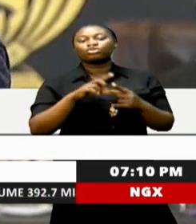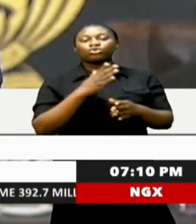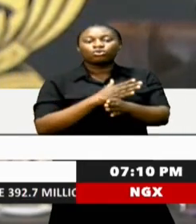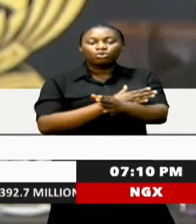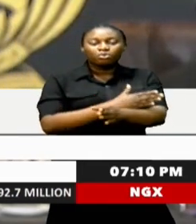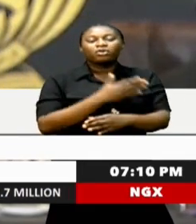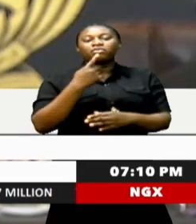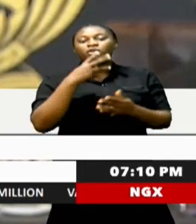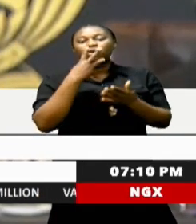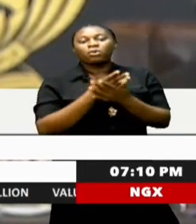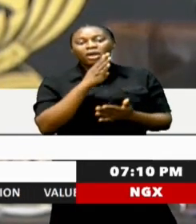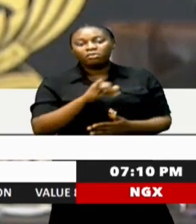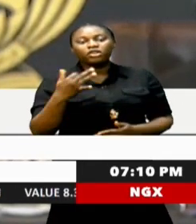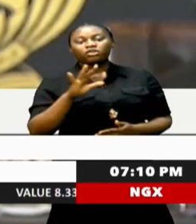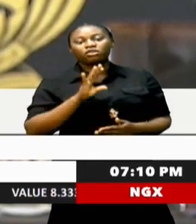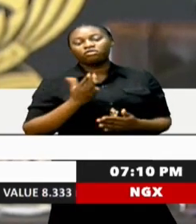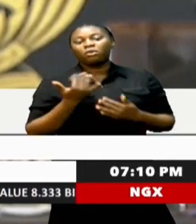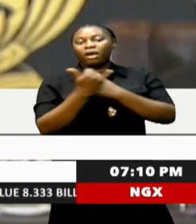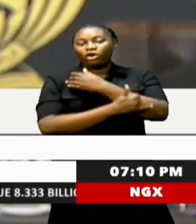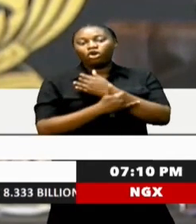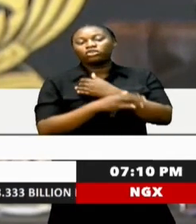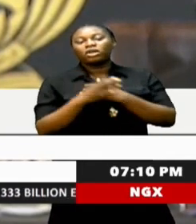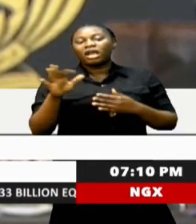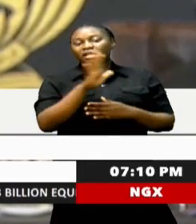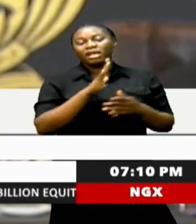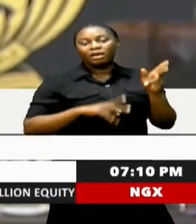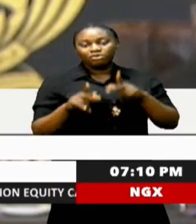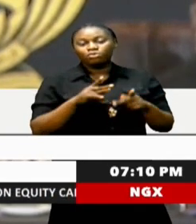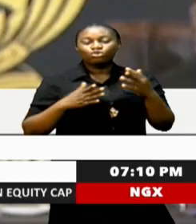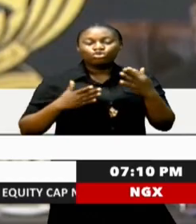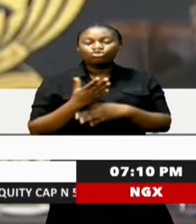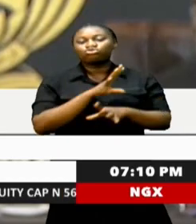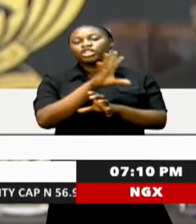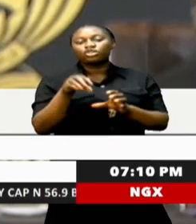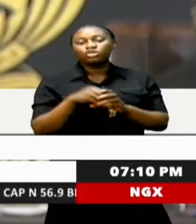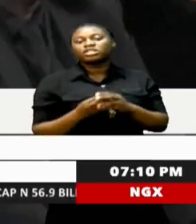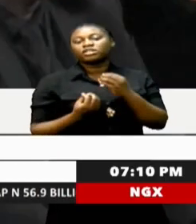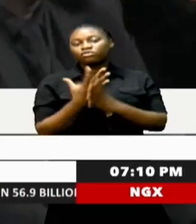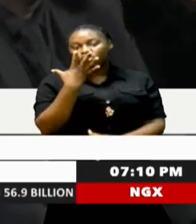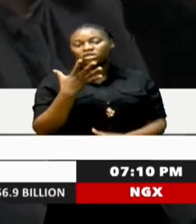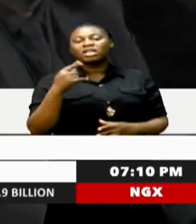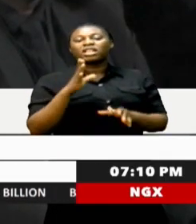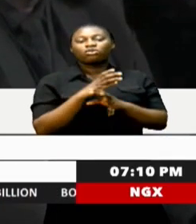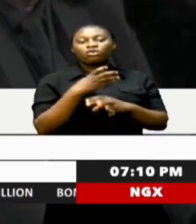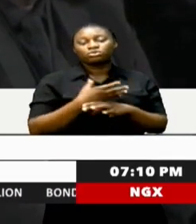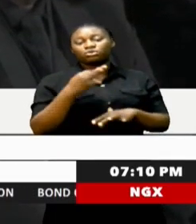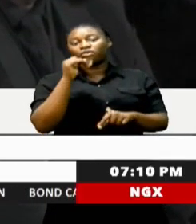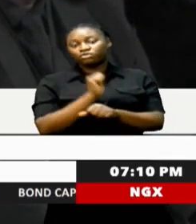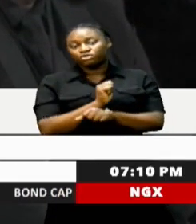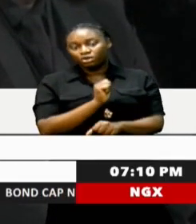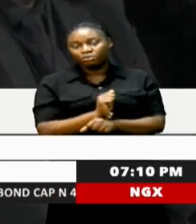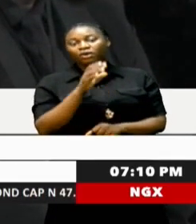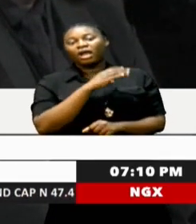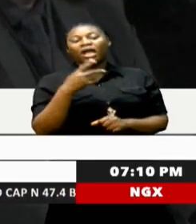of our country and its people through inclusive growth, the creation of jobs, and